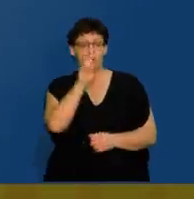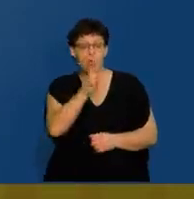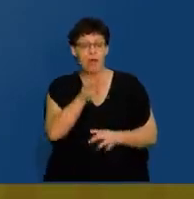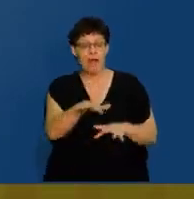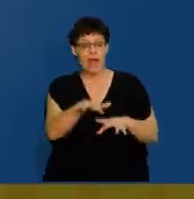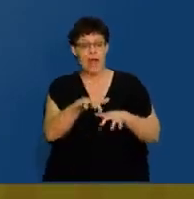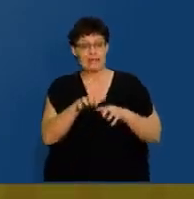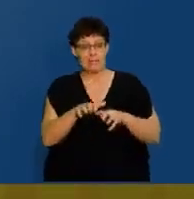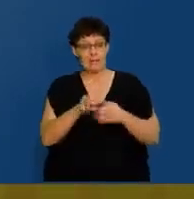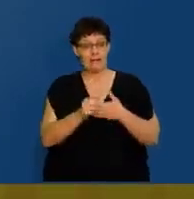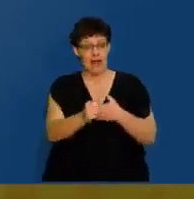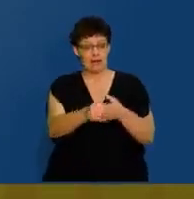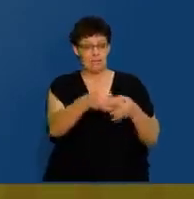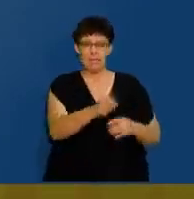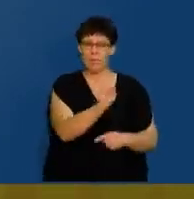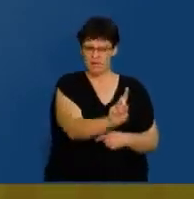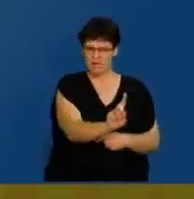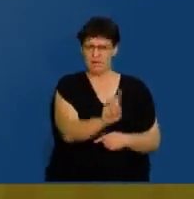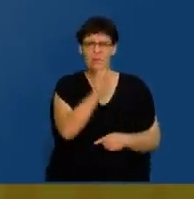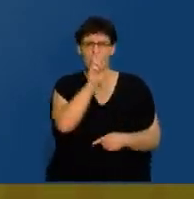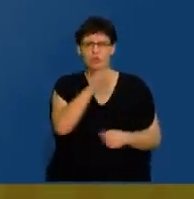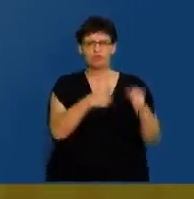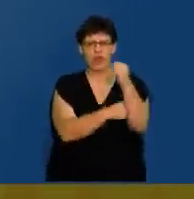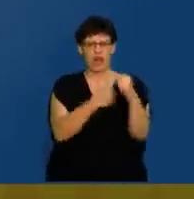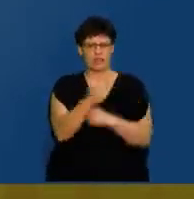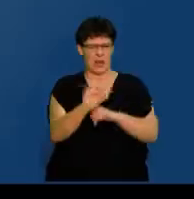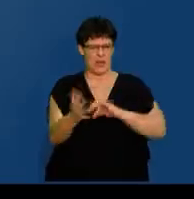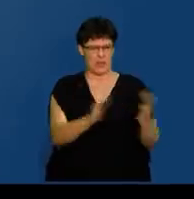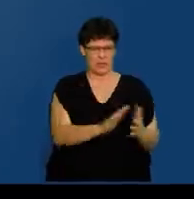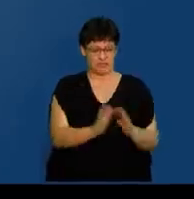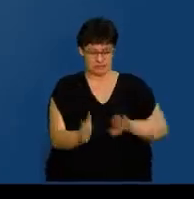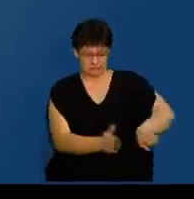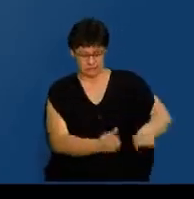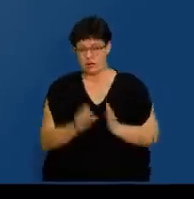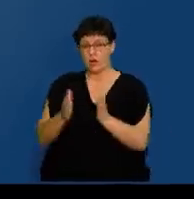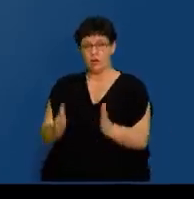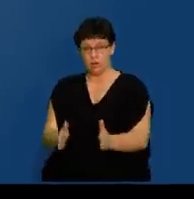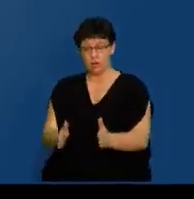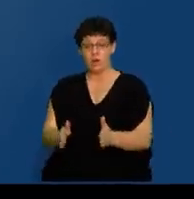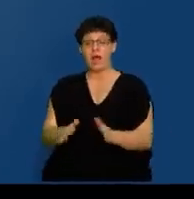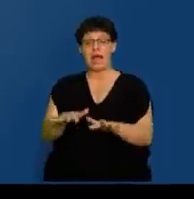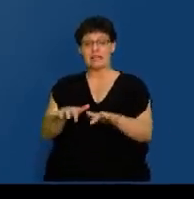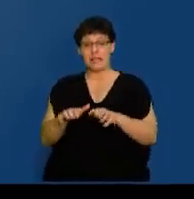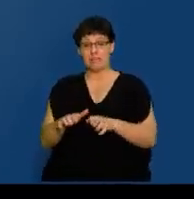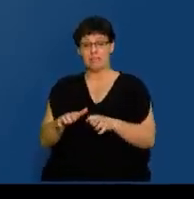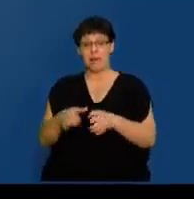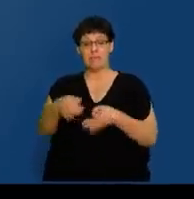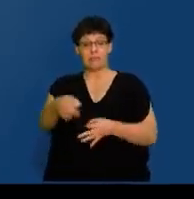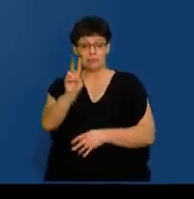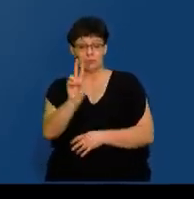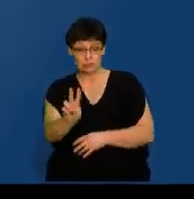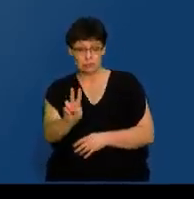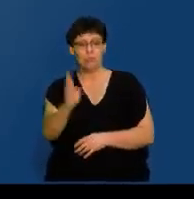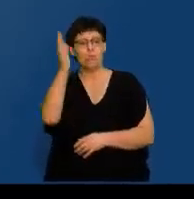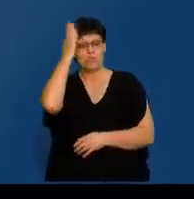guide for paper 1, we looked at the structure of it. Now when we look at exam for paper 2, we know that the